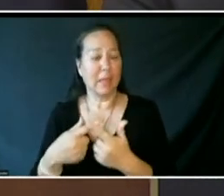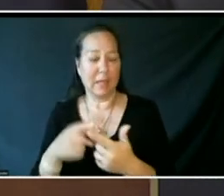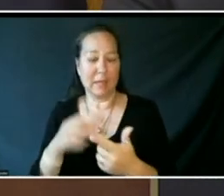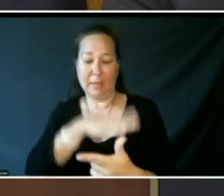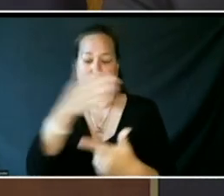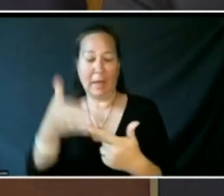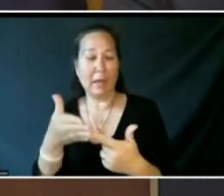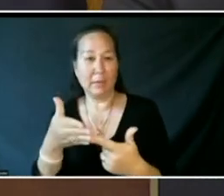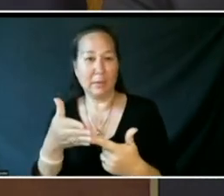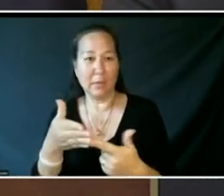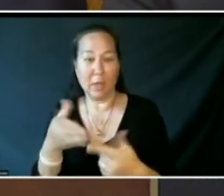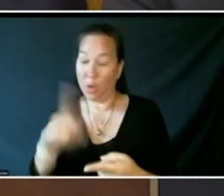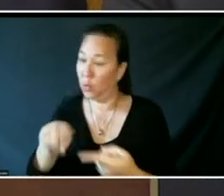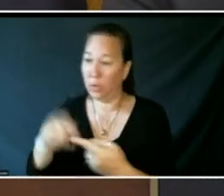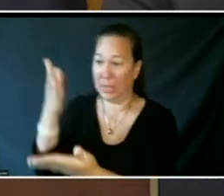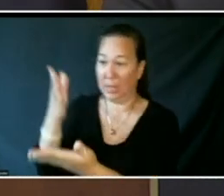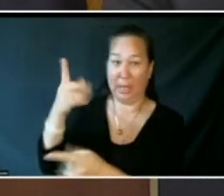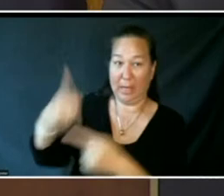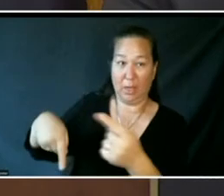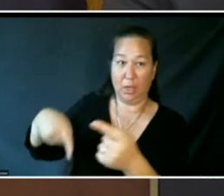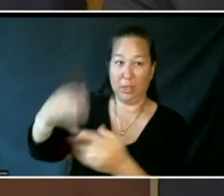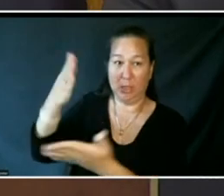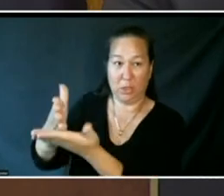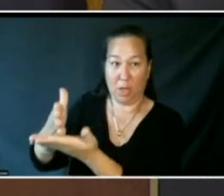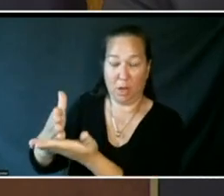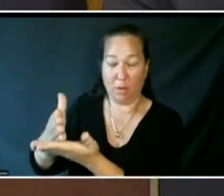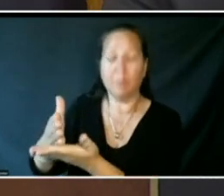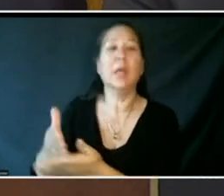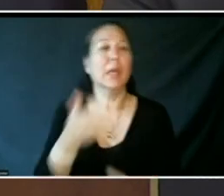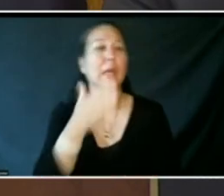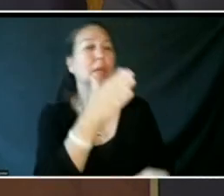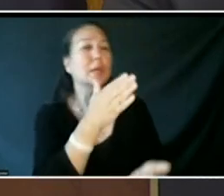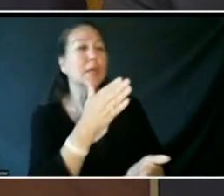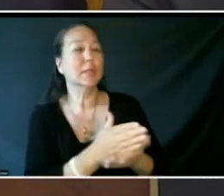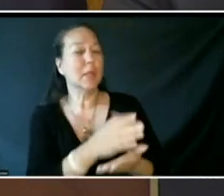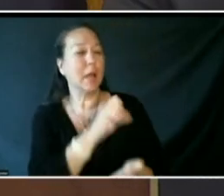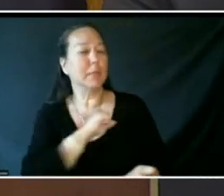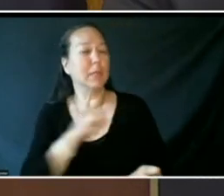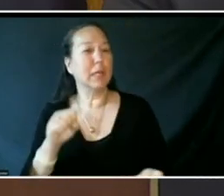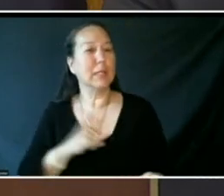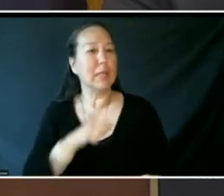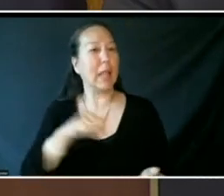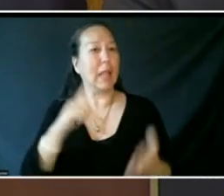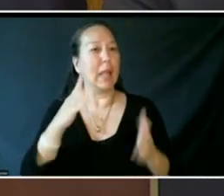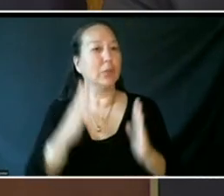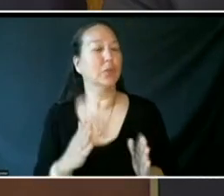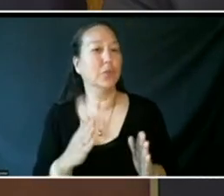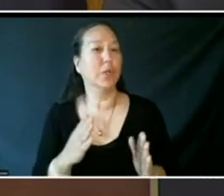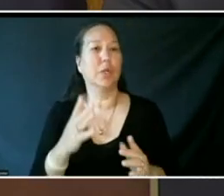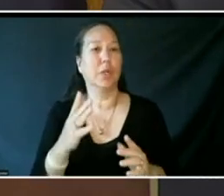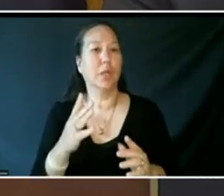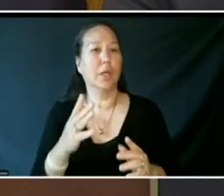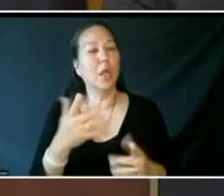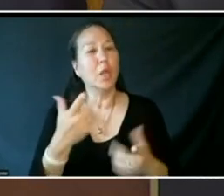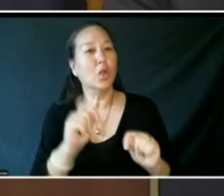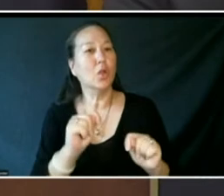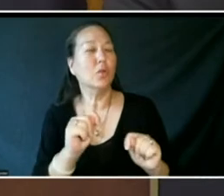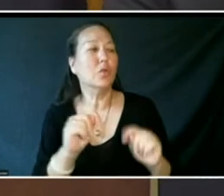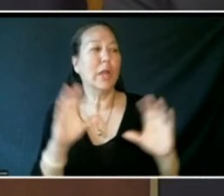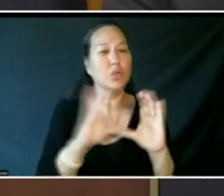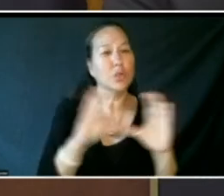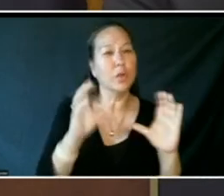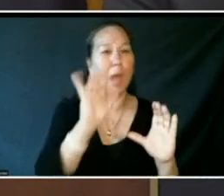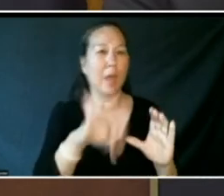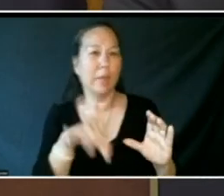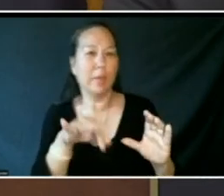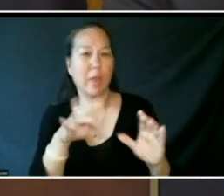the counting, he tried to stop state legislatures and governors from certifying the results of the election. He went to